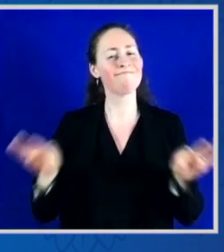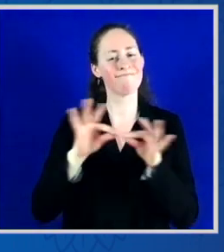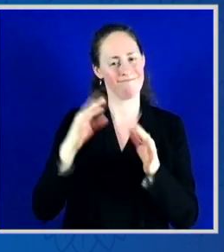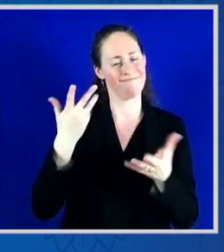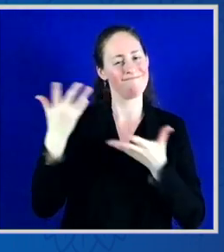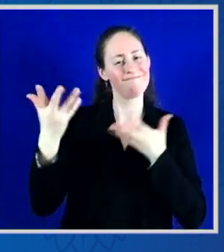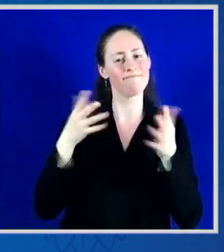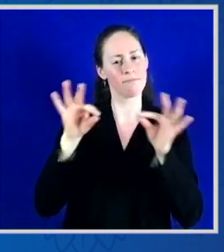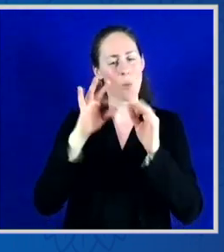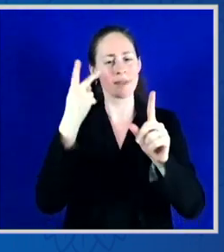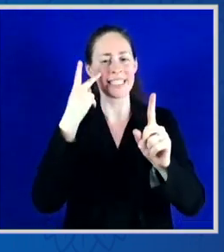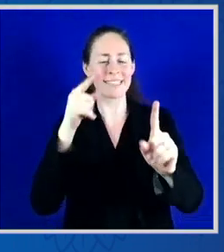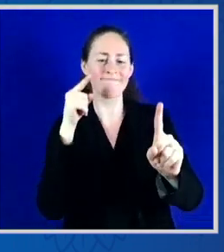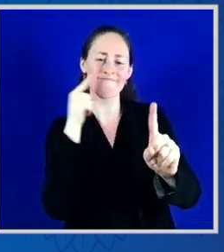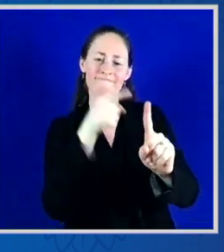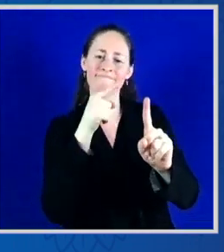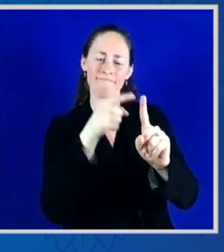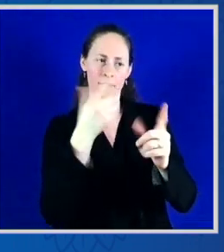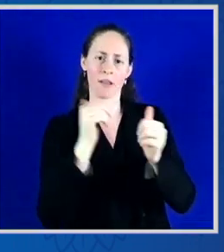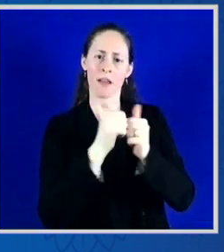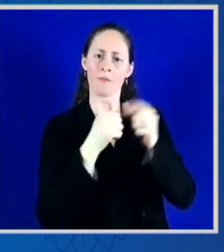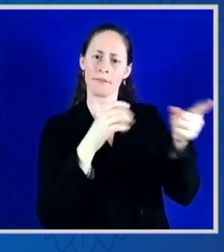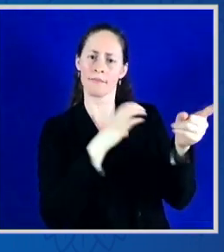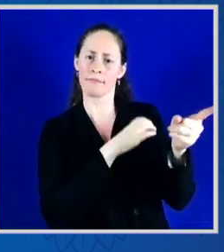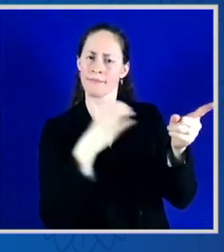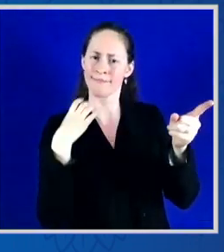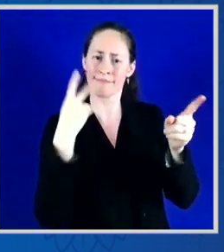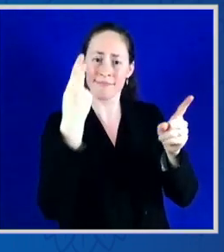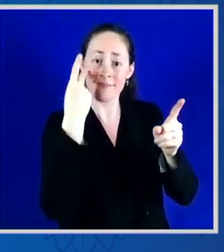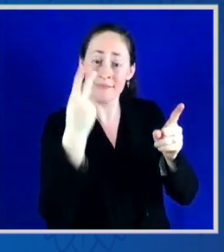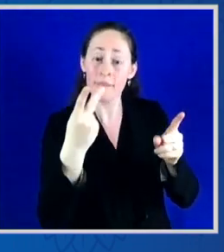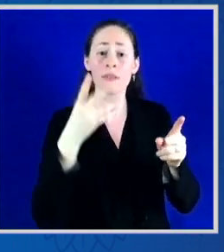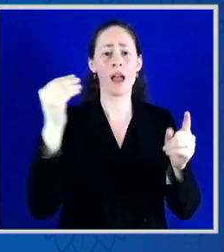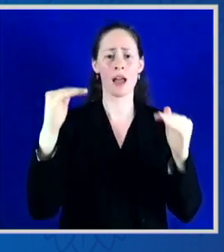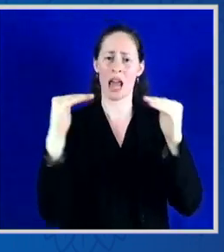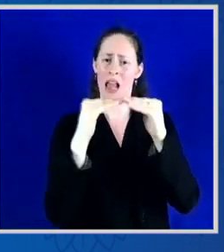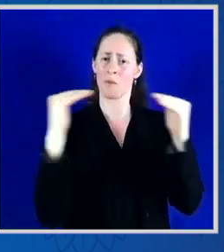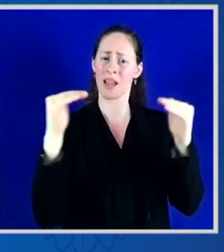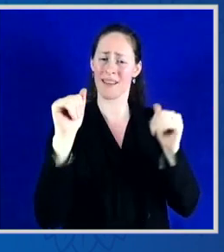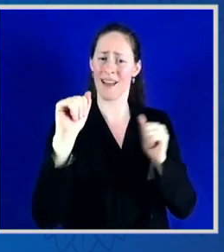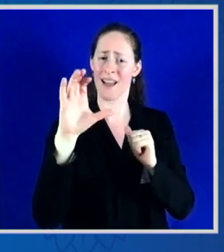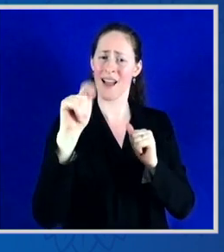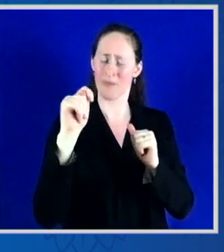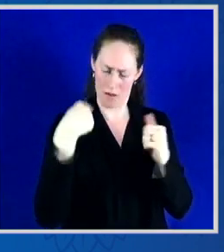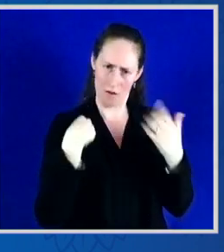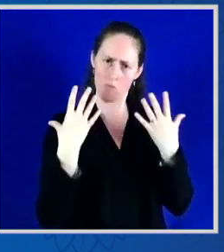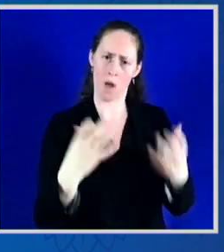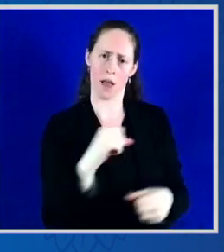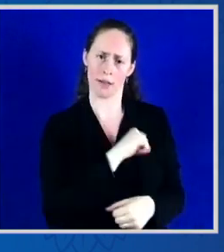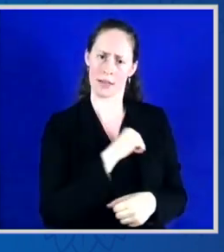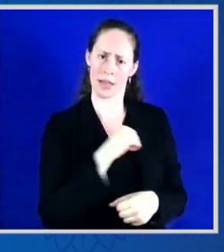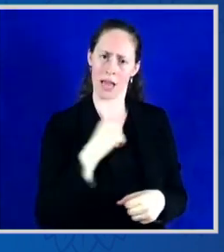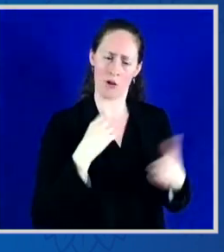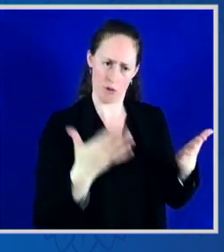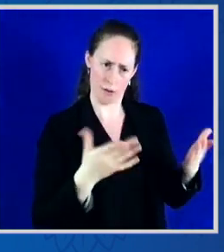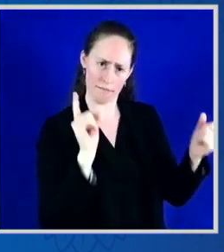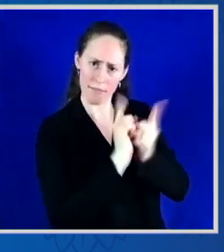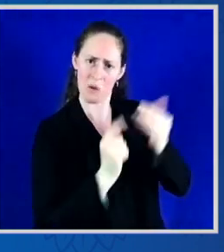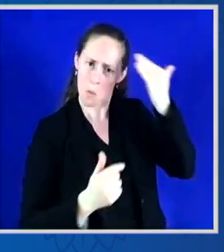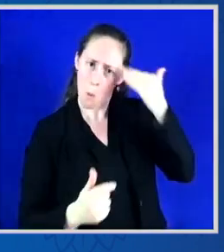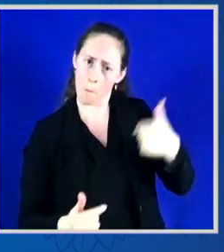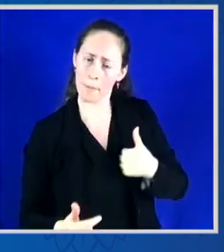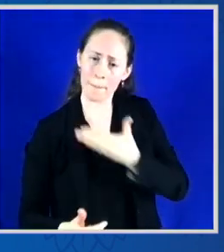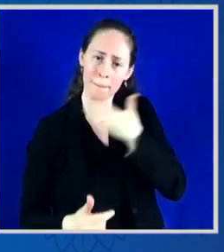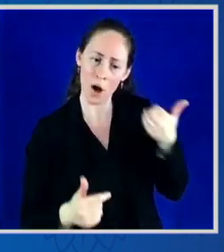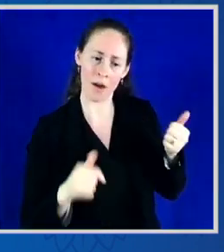behalf of the Equality Act. I wanted our senators to get to know me as a person, and I had no idea that I would be